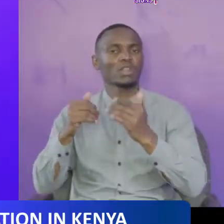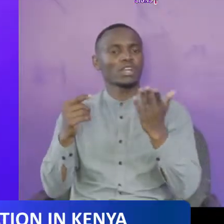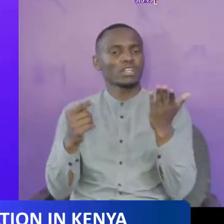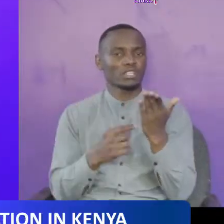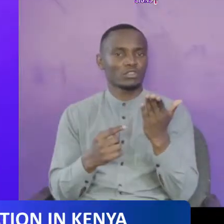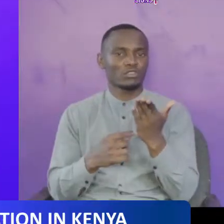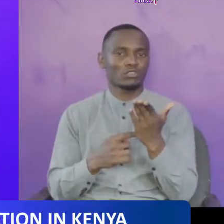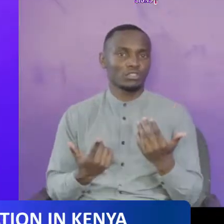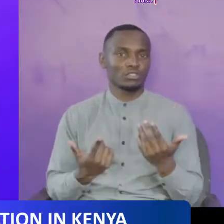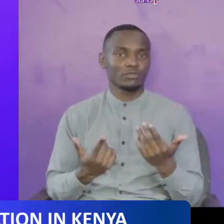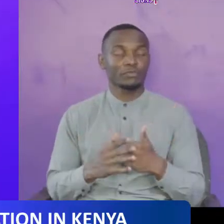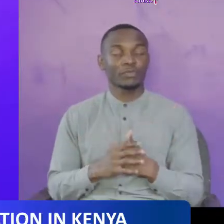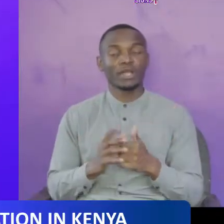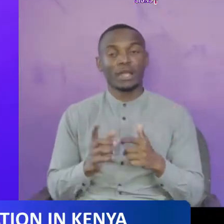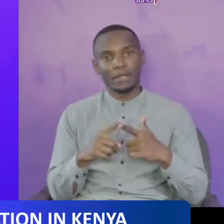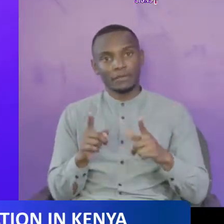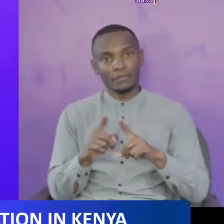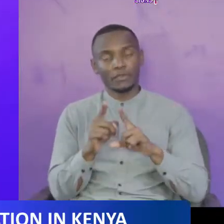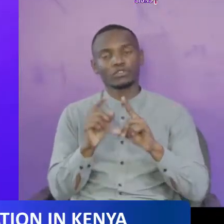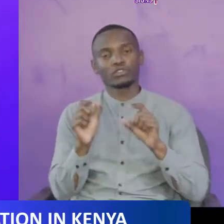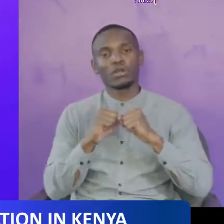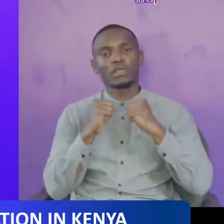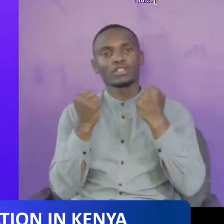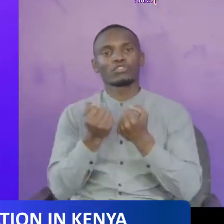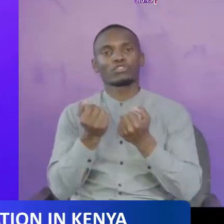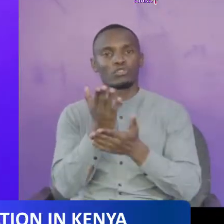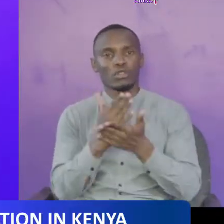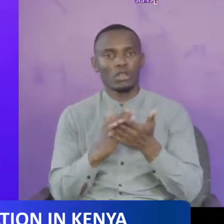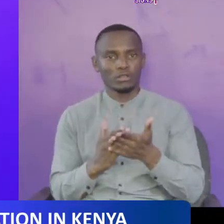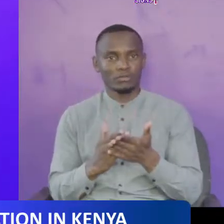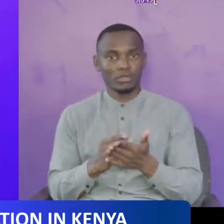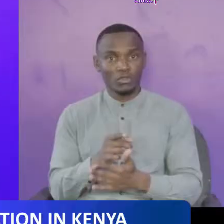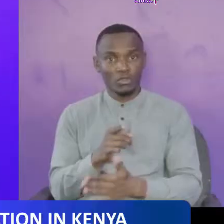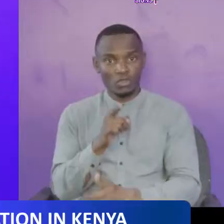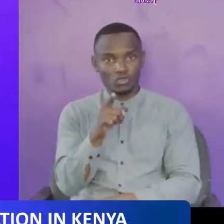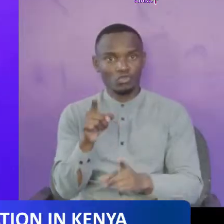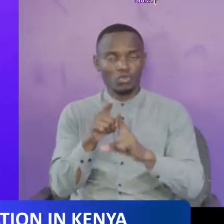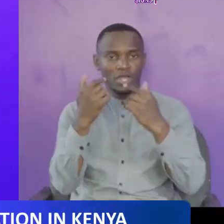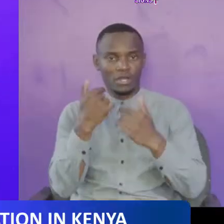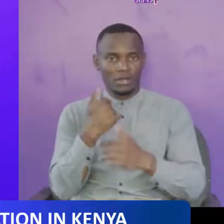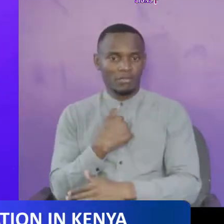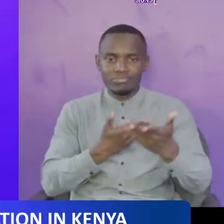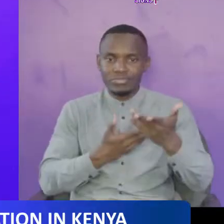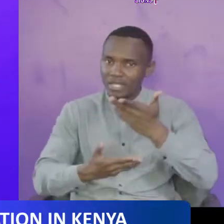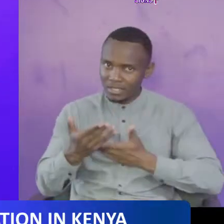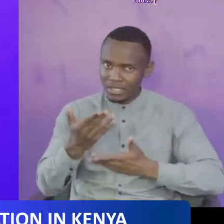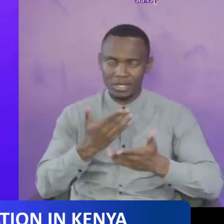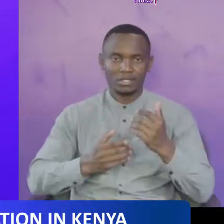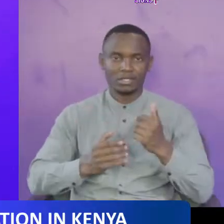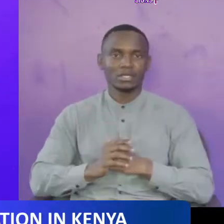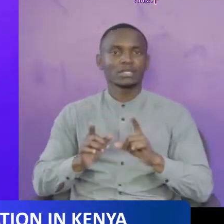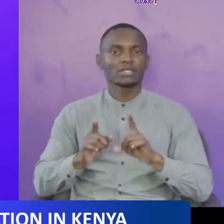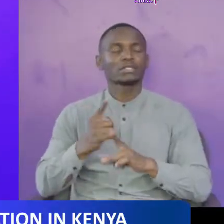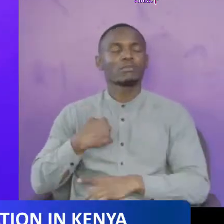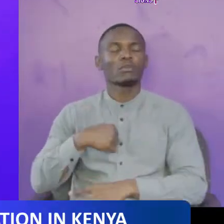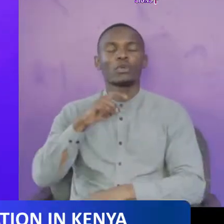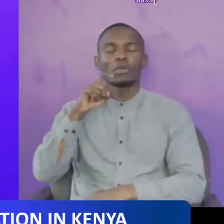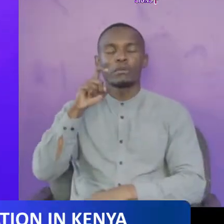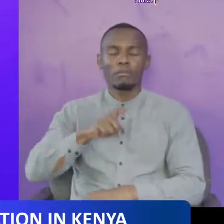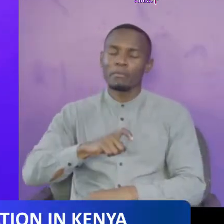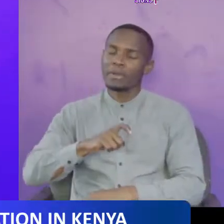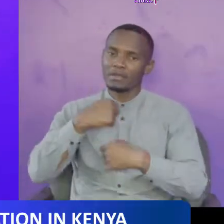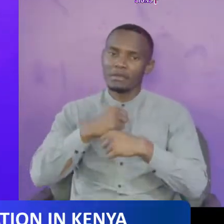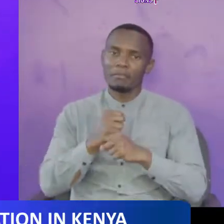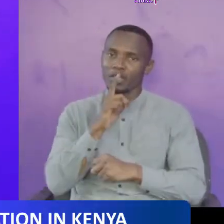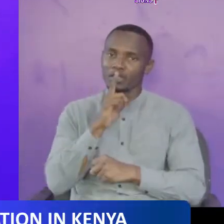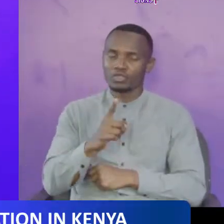there's the social aspect of you and me interacting, and we must make that intentional, that